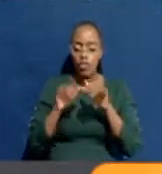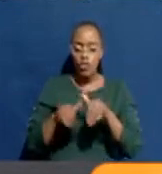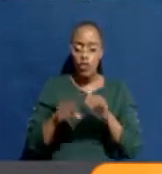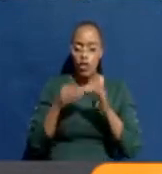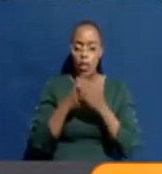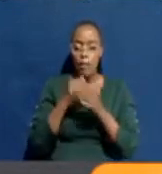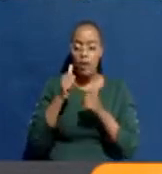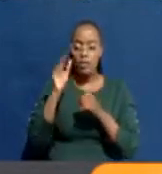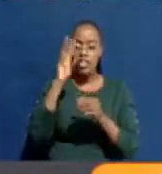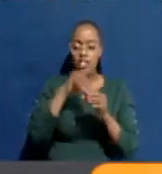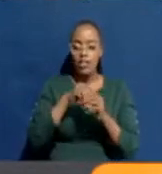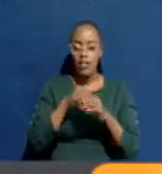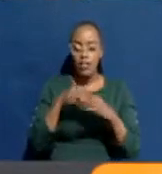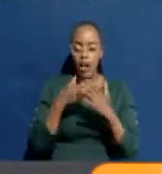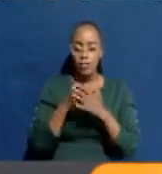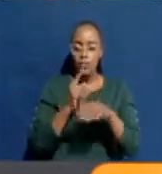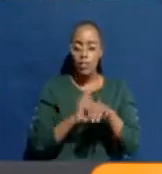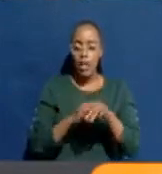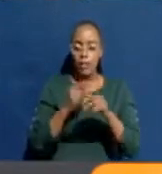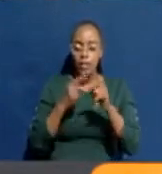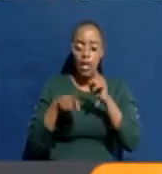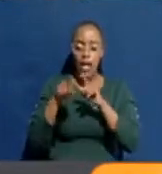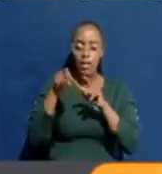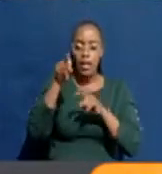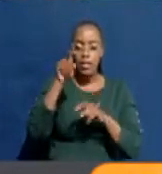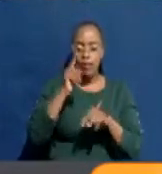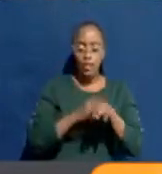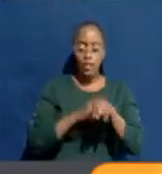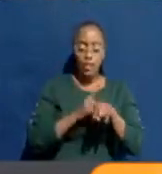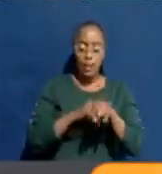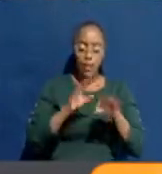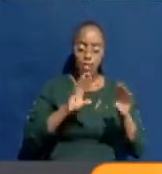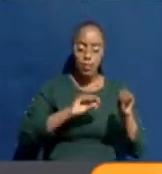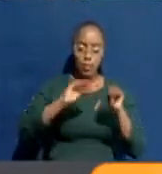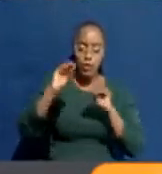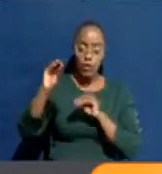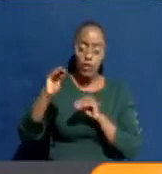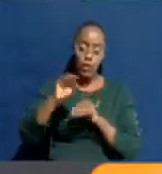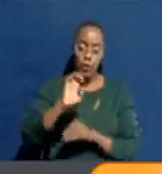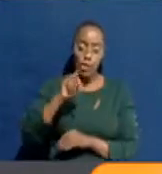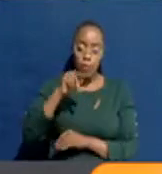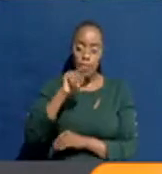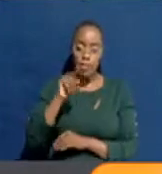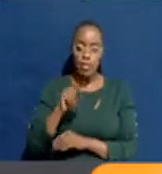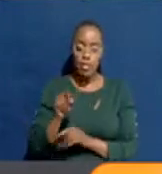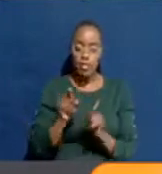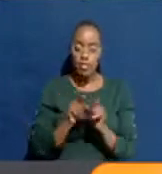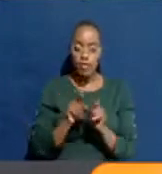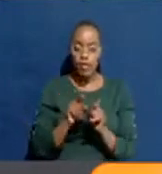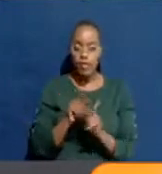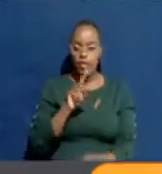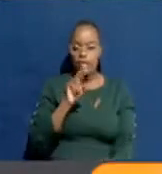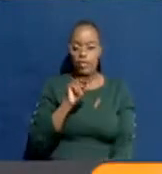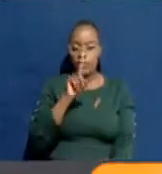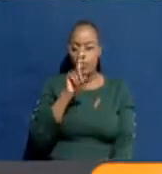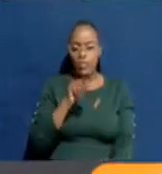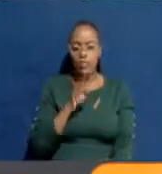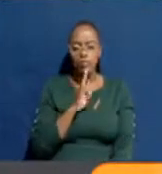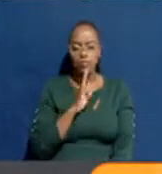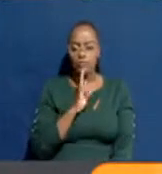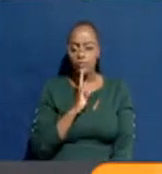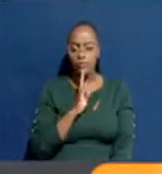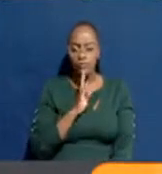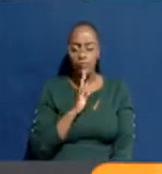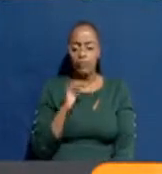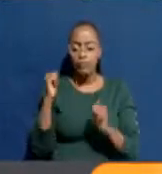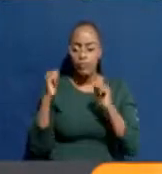have invested up to the time it is multiplied when it is exiting on the EPZ. On Nixon, debt. Yes,